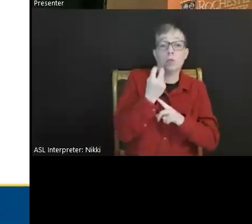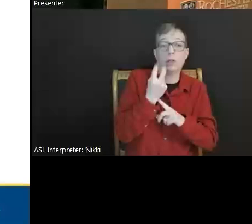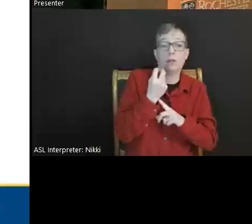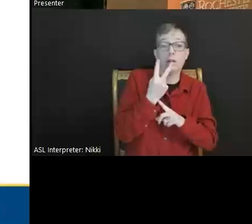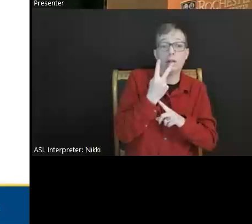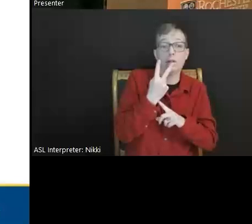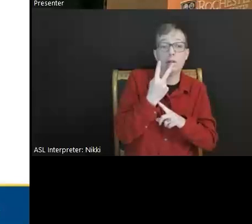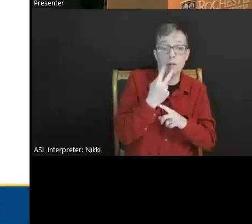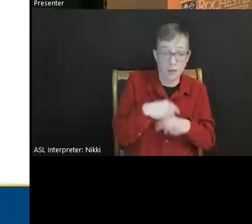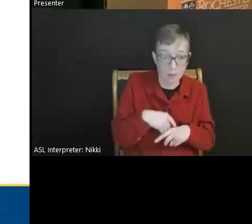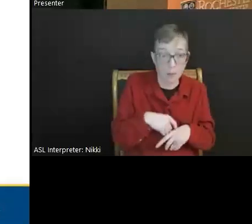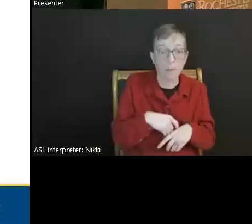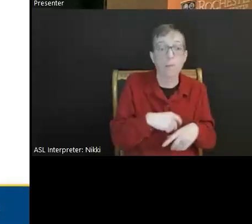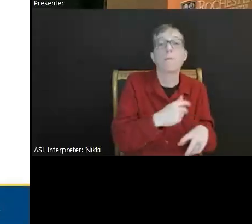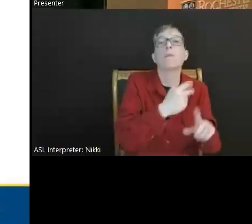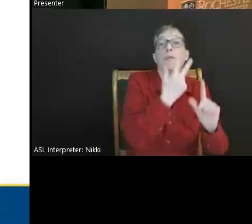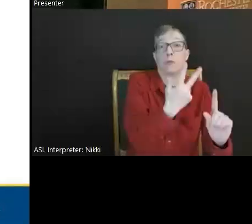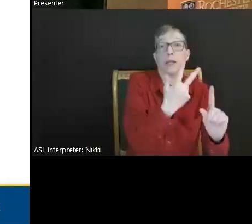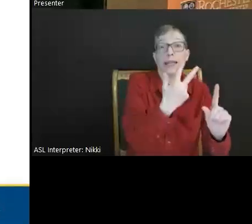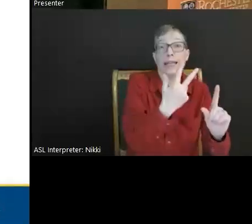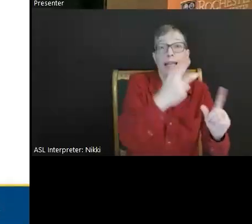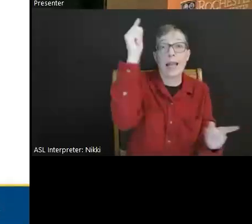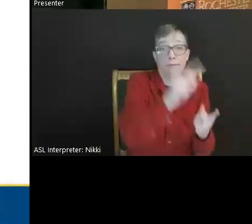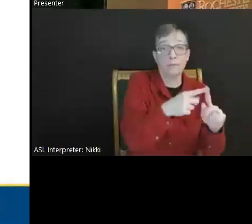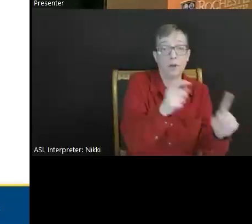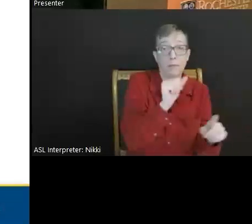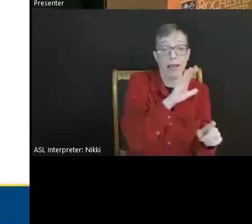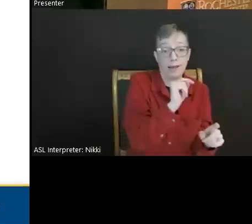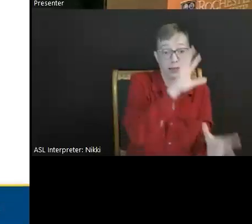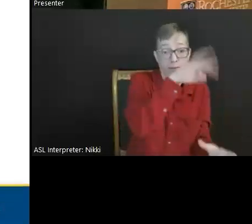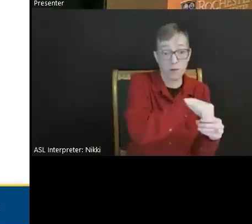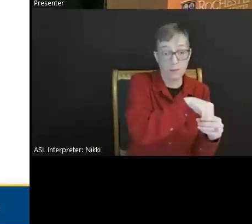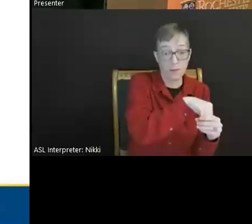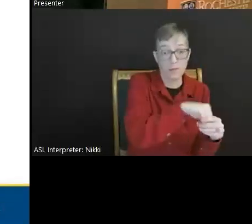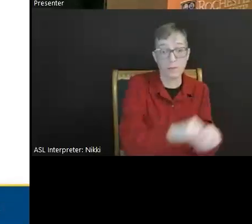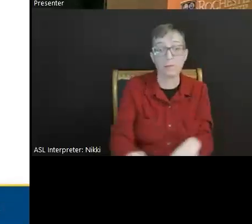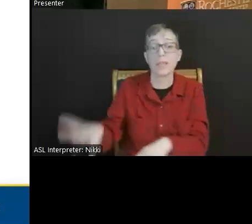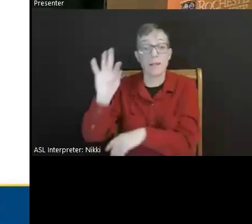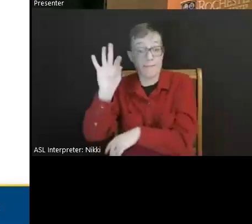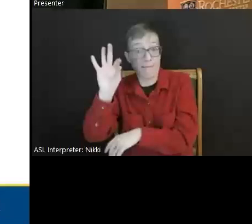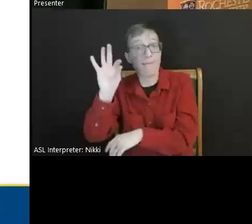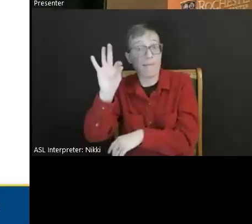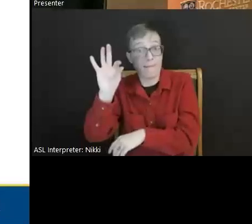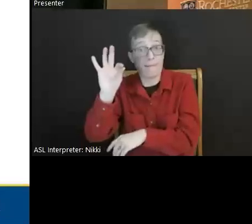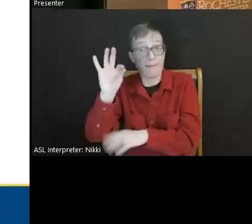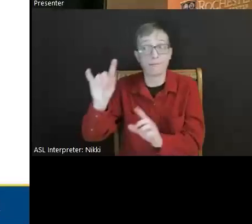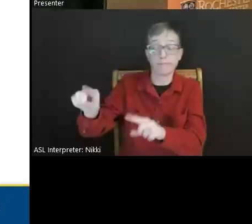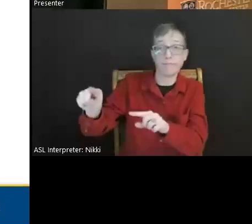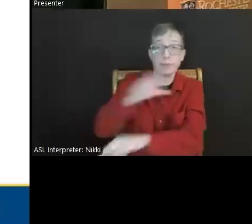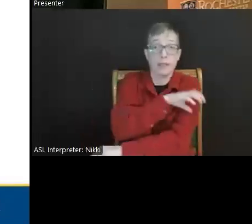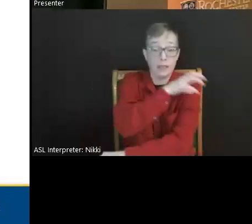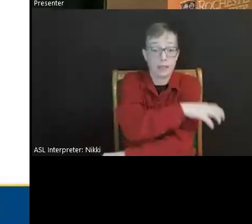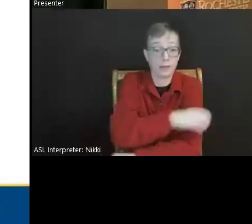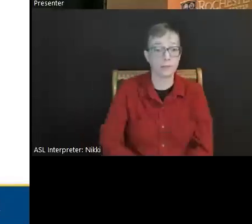9 have stepped up from clinic. The diagnoses are listed here, and they're what you would expect for our population of patients